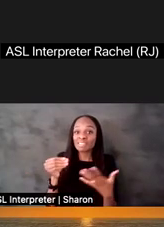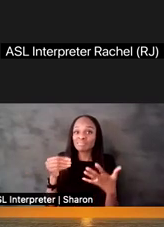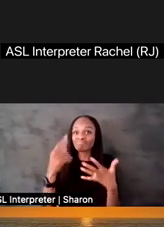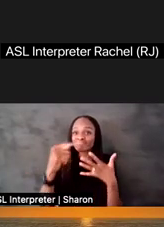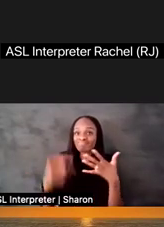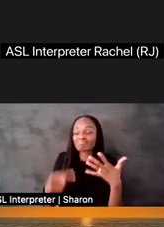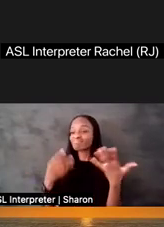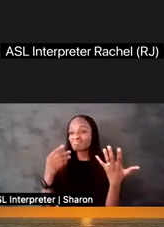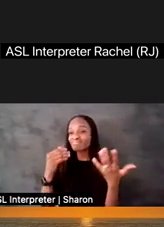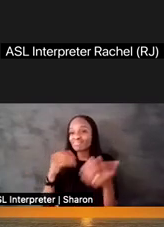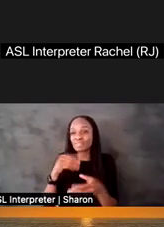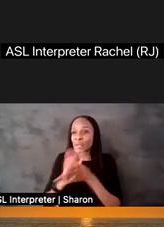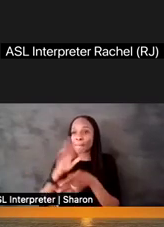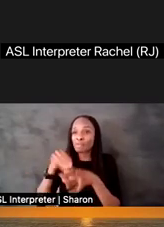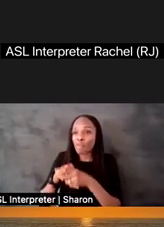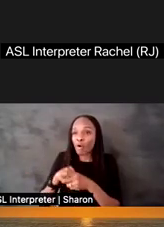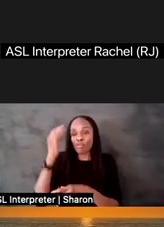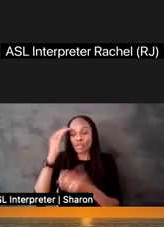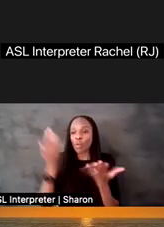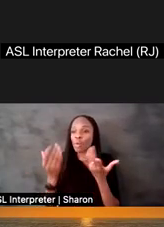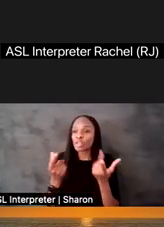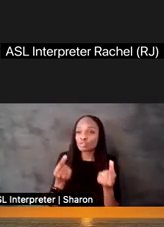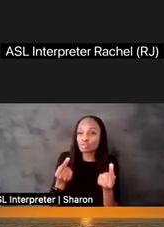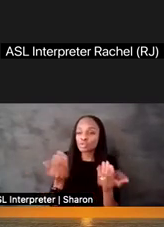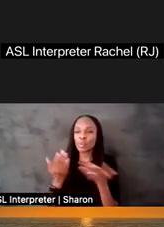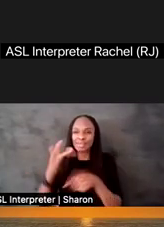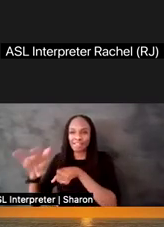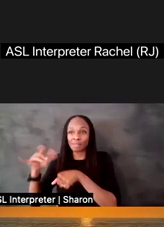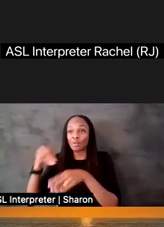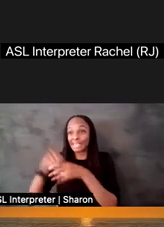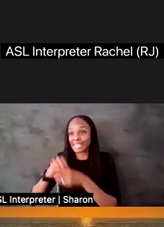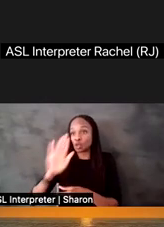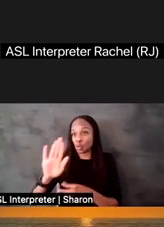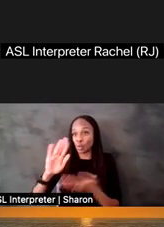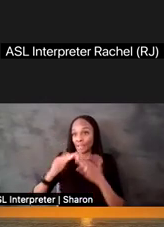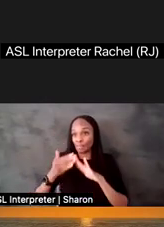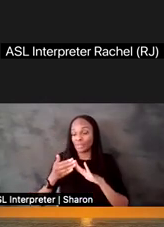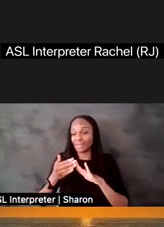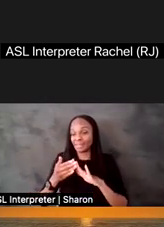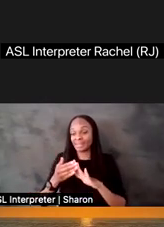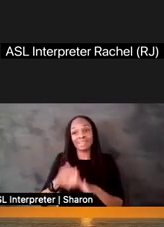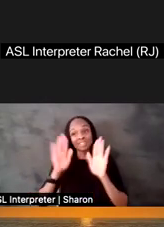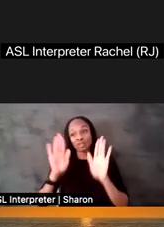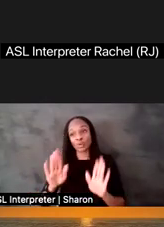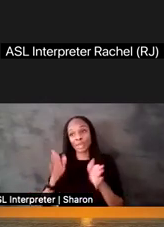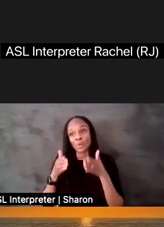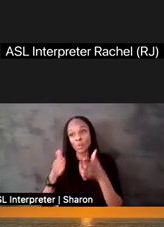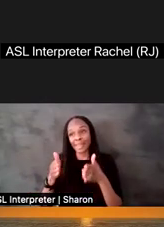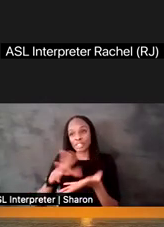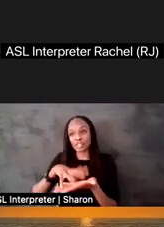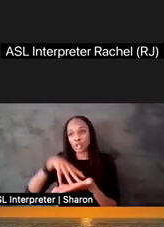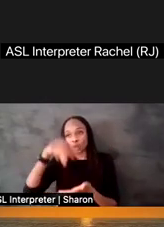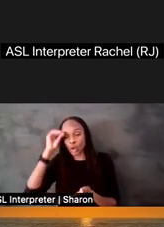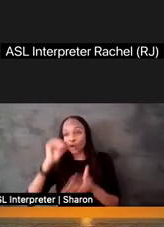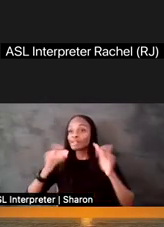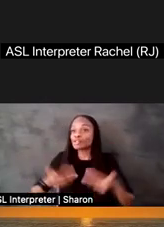to do and what you have available to you within your own community. And it's a great way to learn and introduce yourself